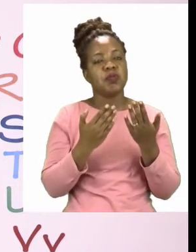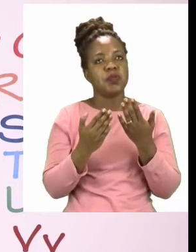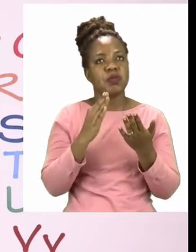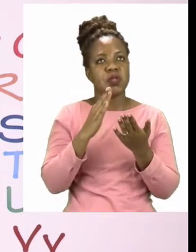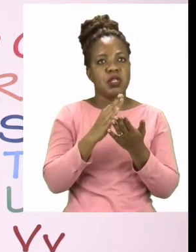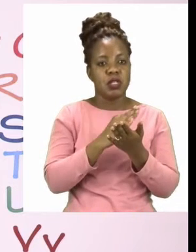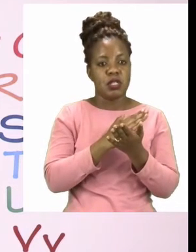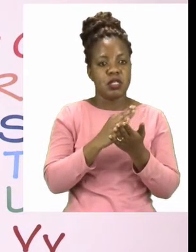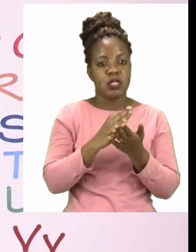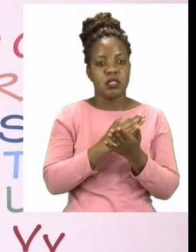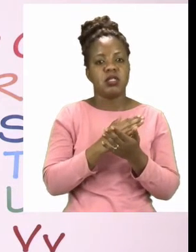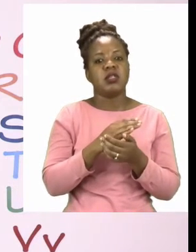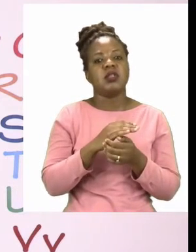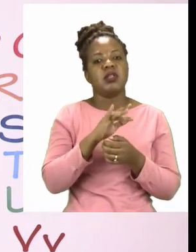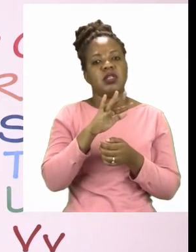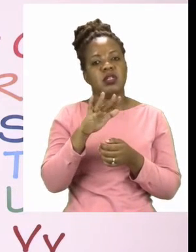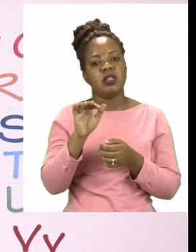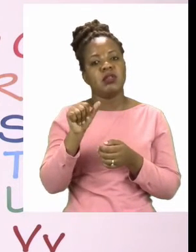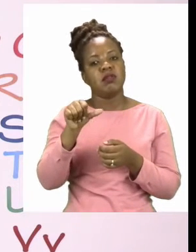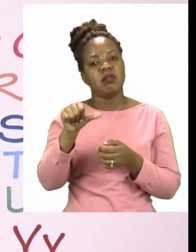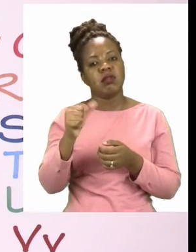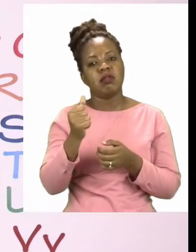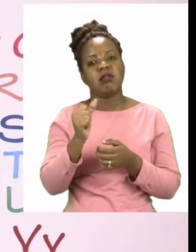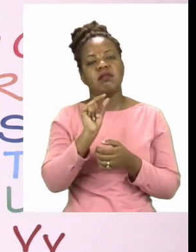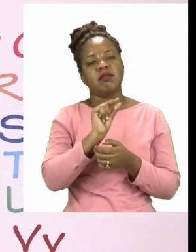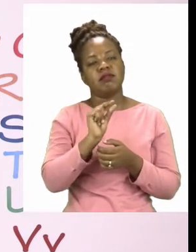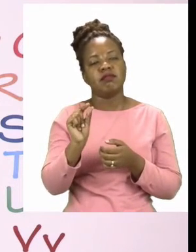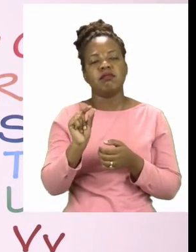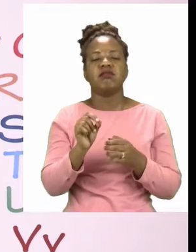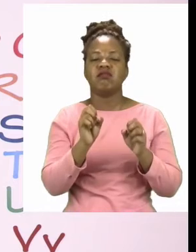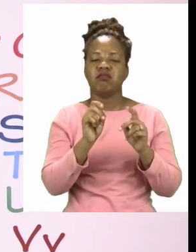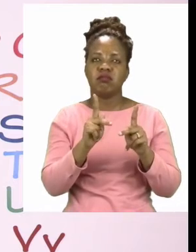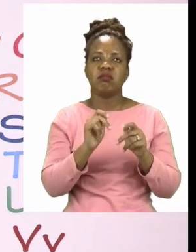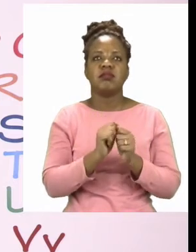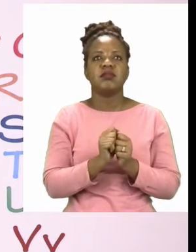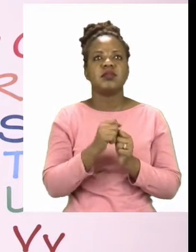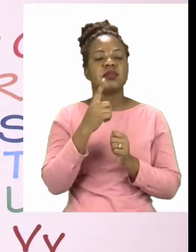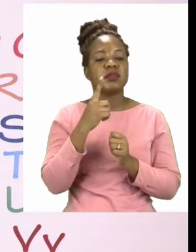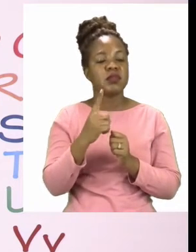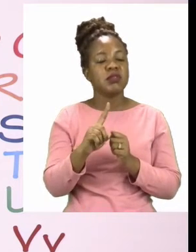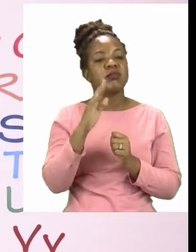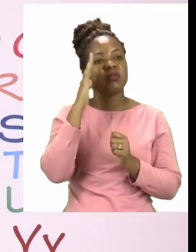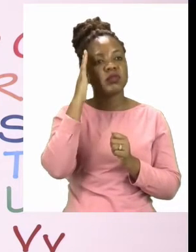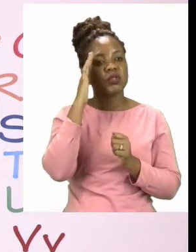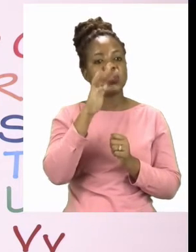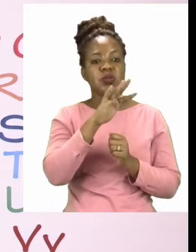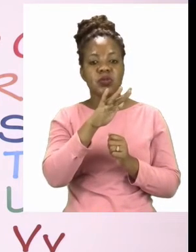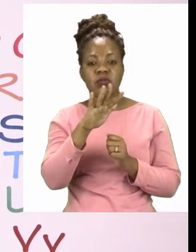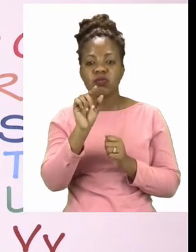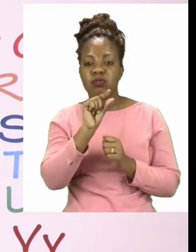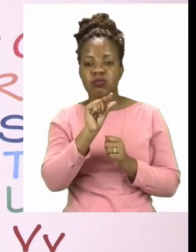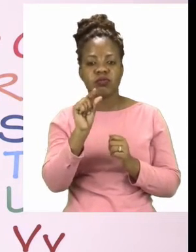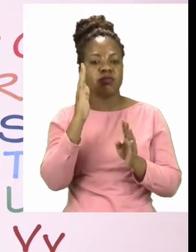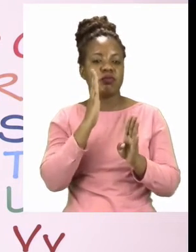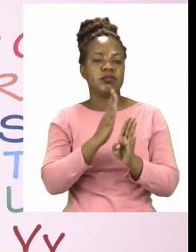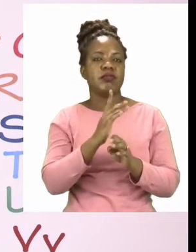part of it with another word, and that's okay too. Just make sure that the spelling is correct. So take your time with